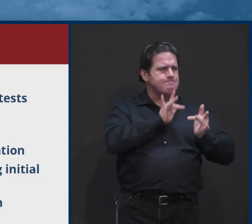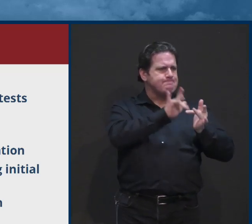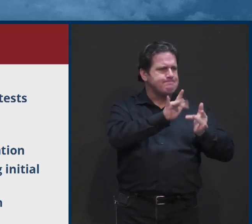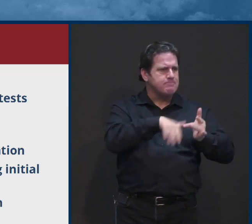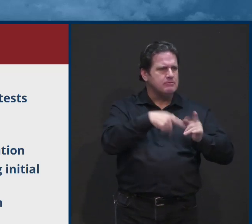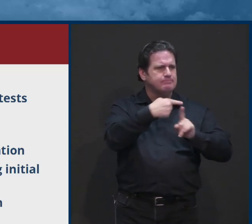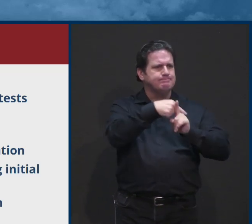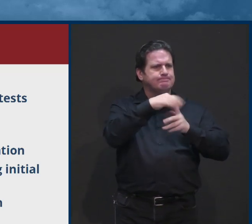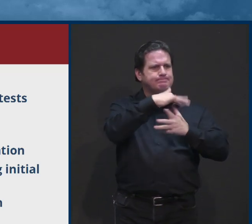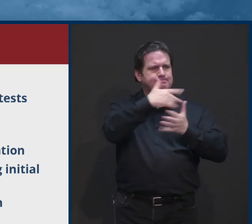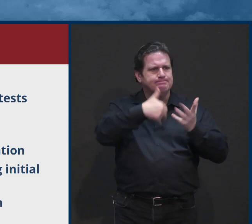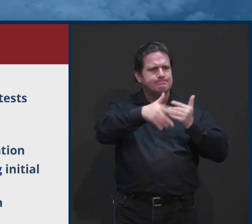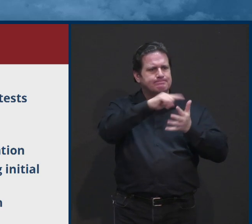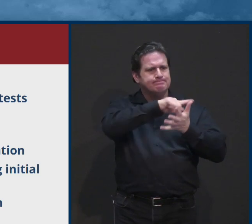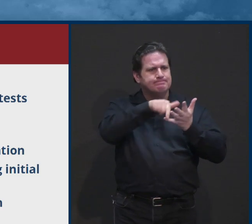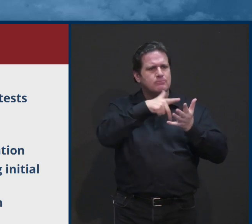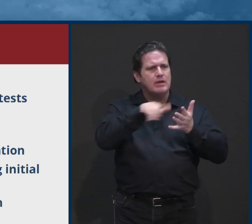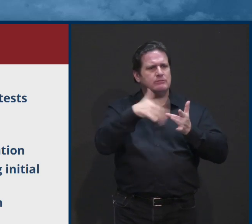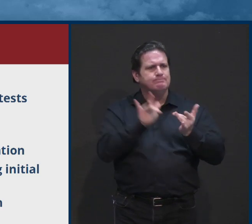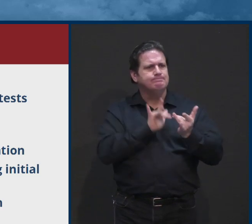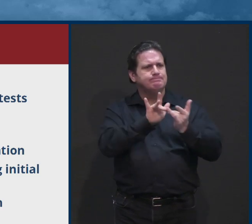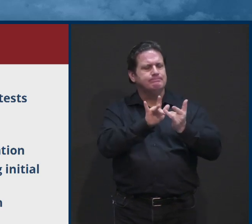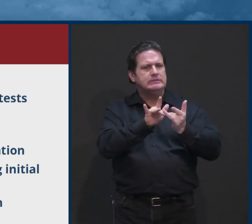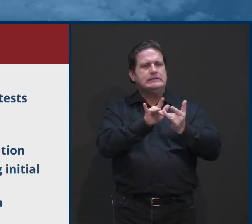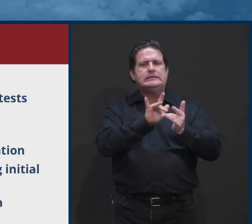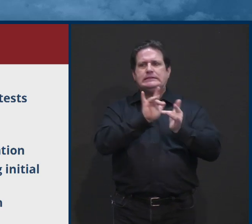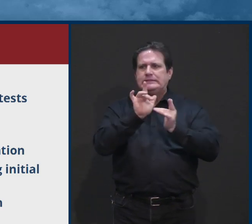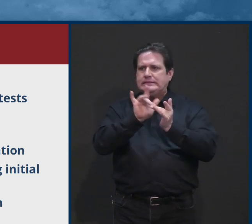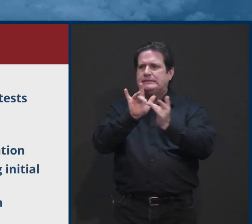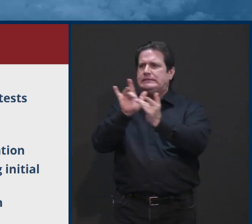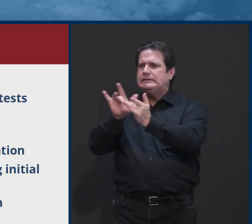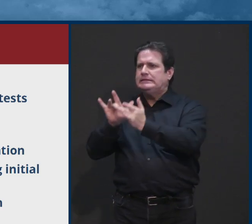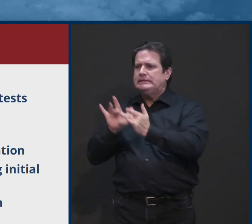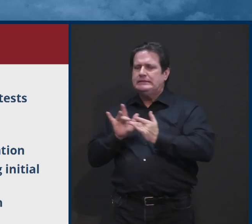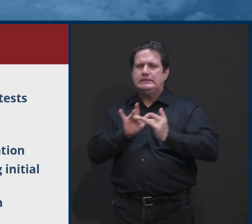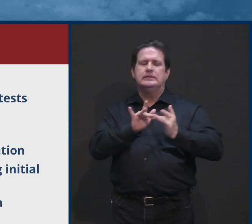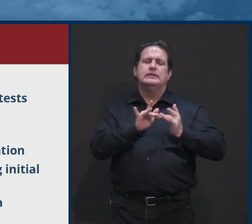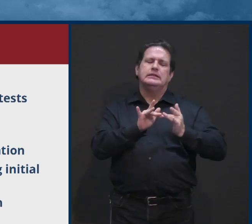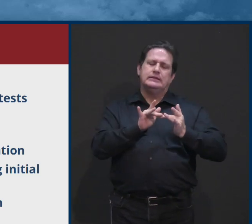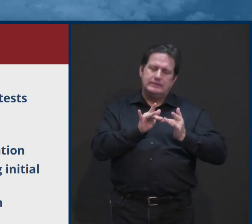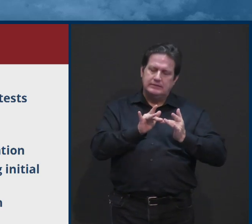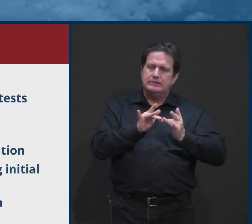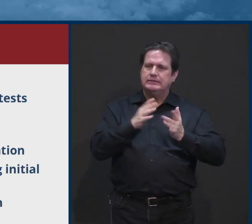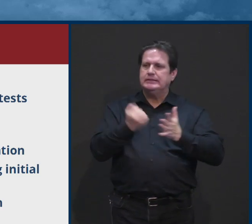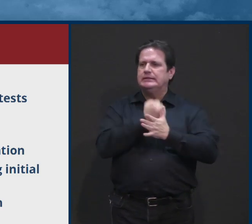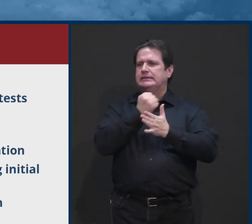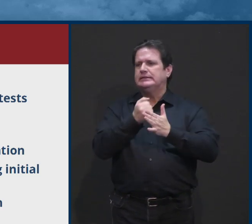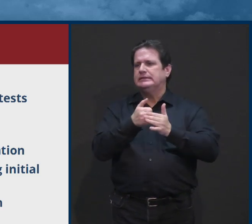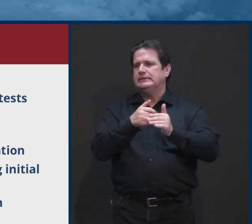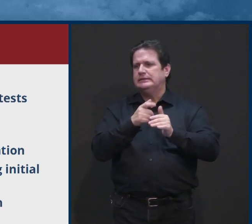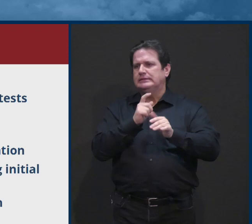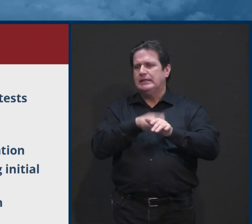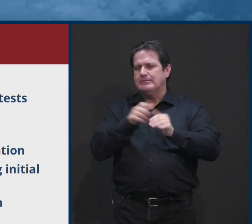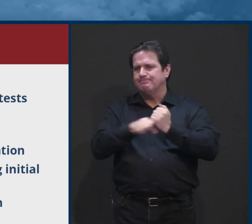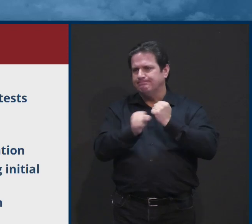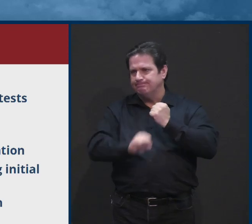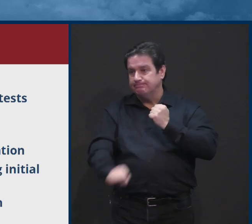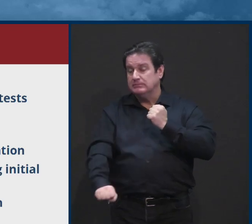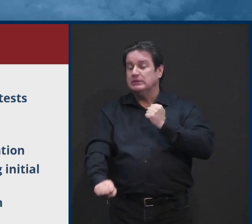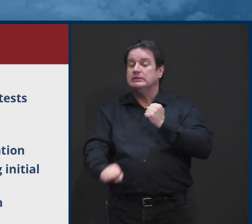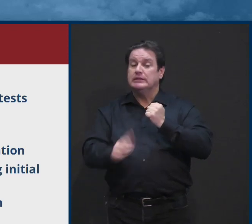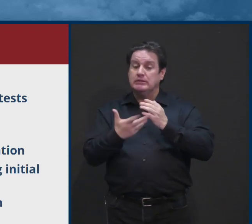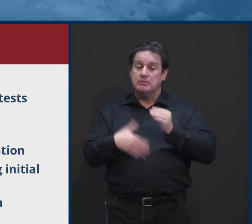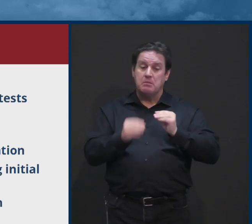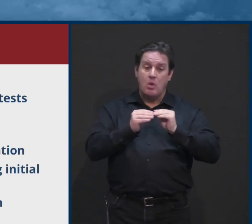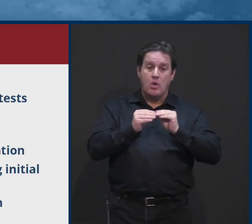being contacted and contacts being contacted has also lengthened. So we have a number of strategies in